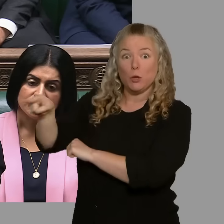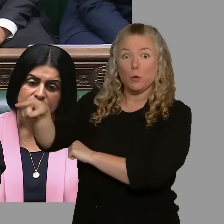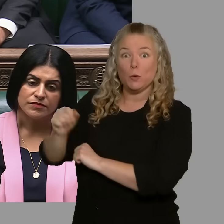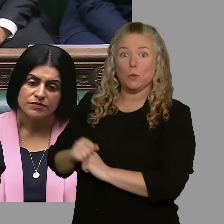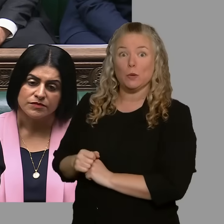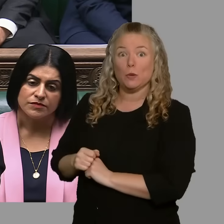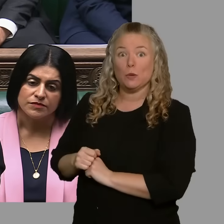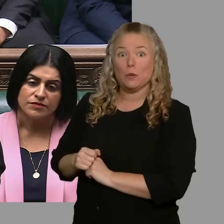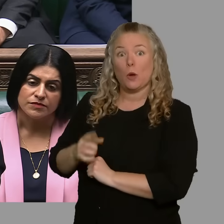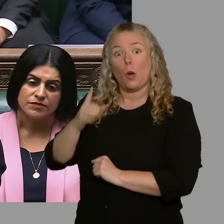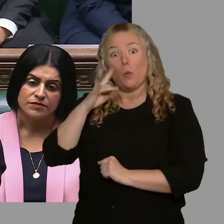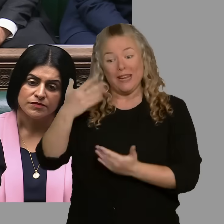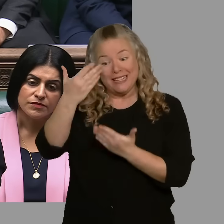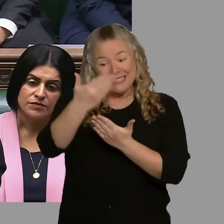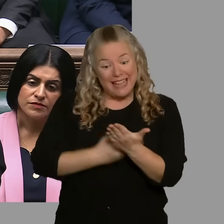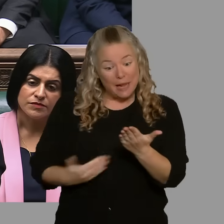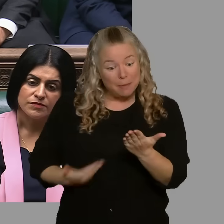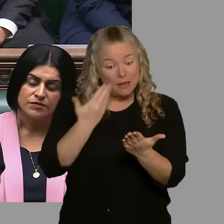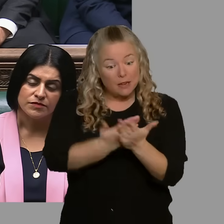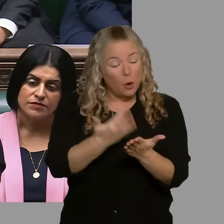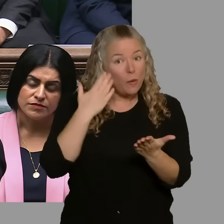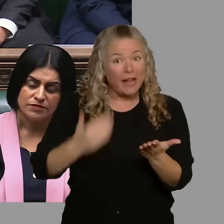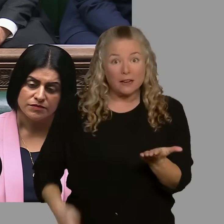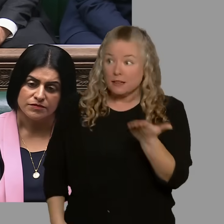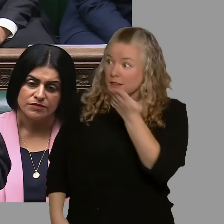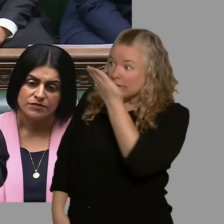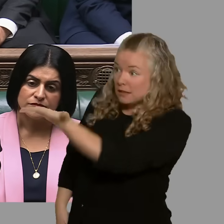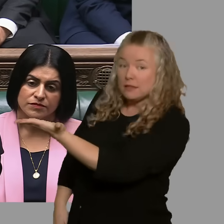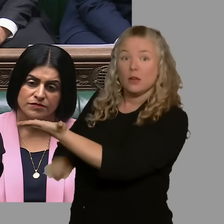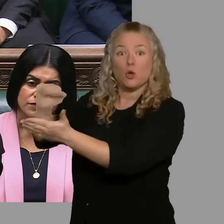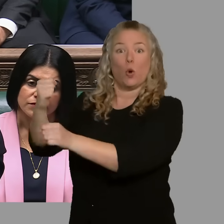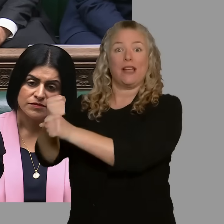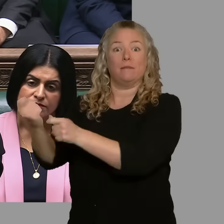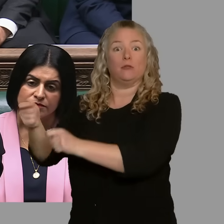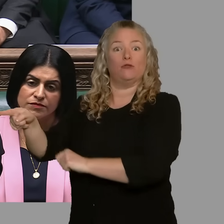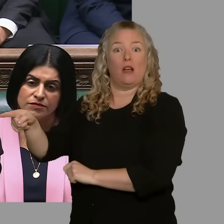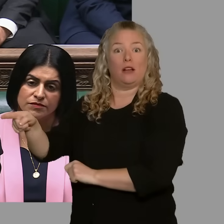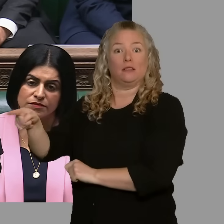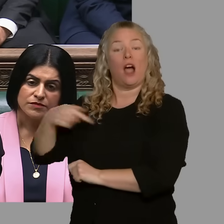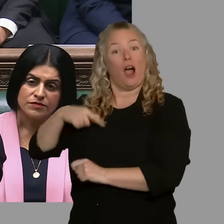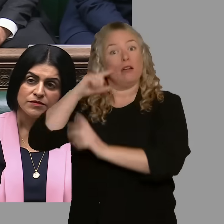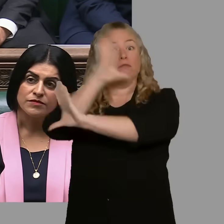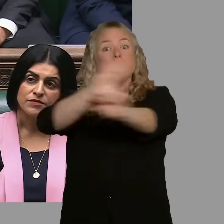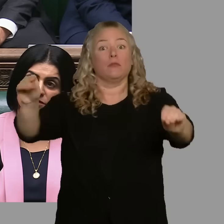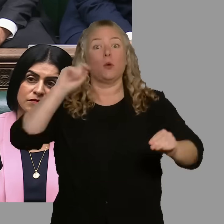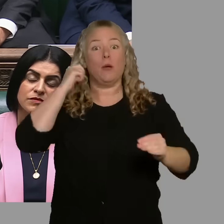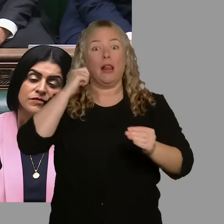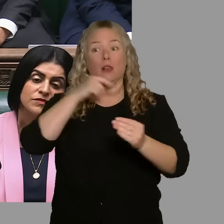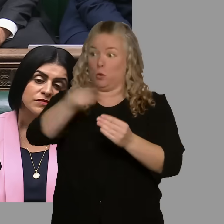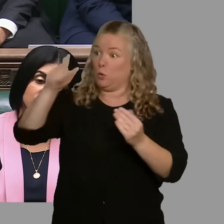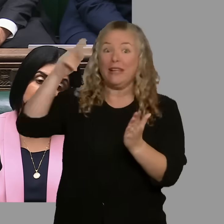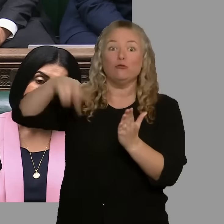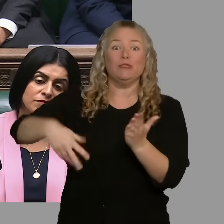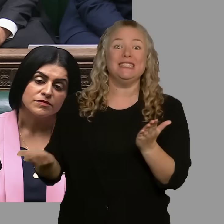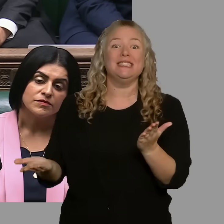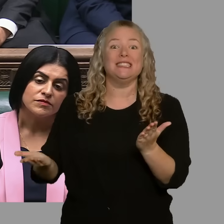in 2023 under the last government. I noticed she didn't indicate whether ministers were involved in that at the time.